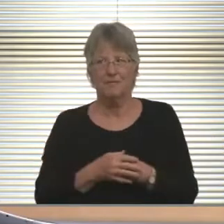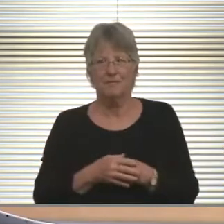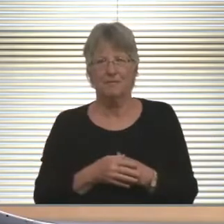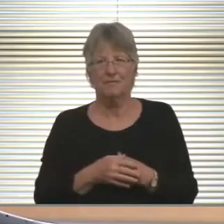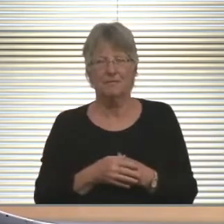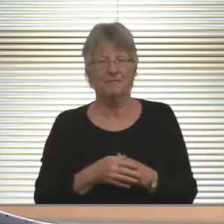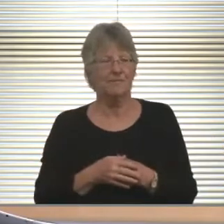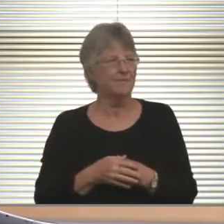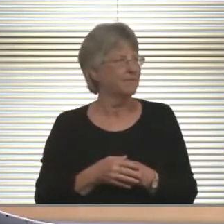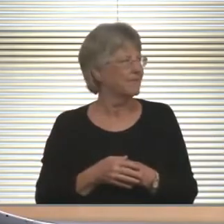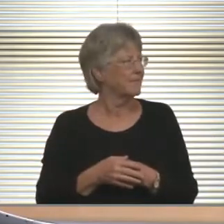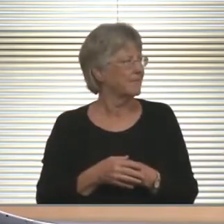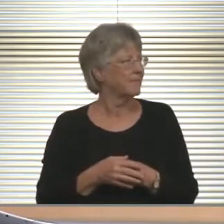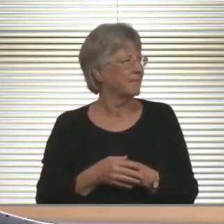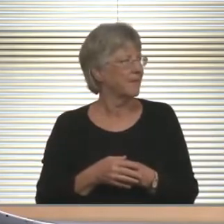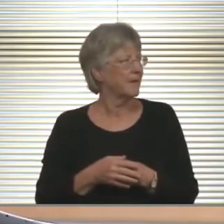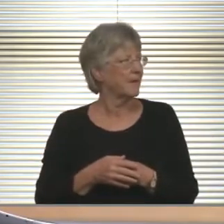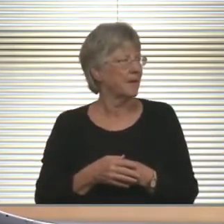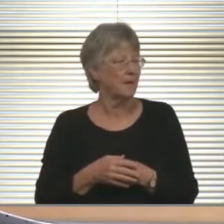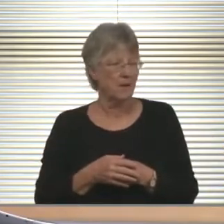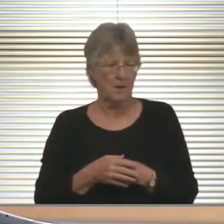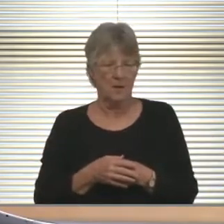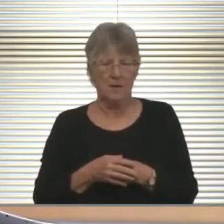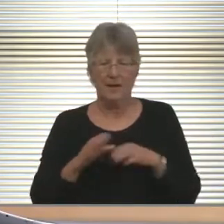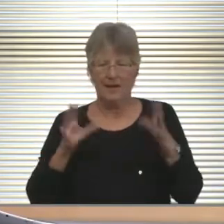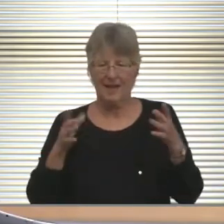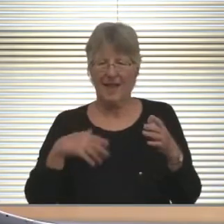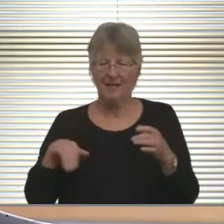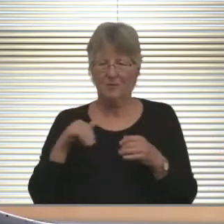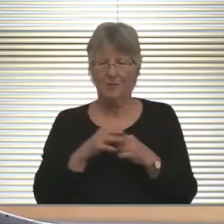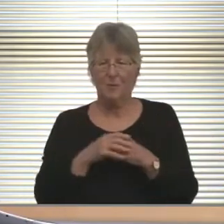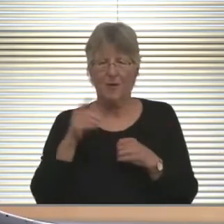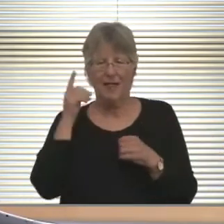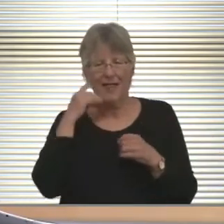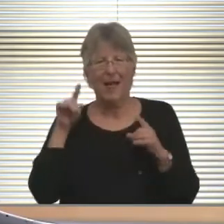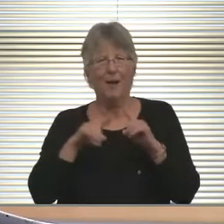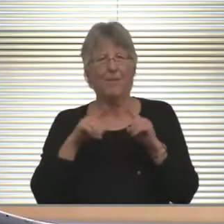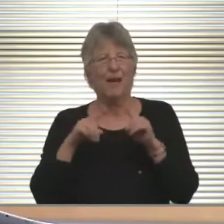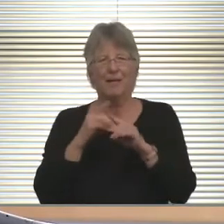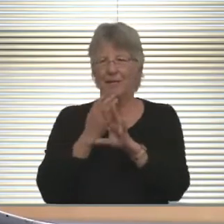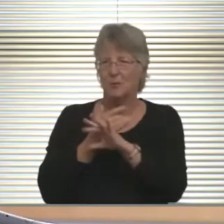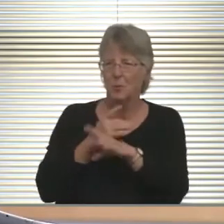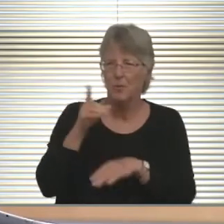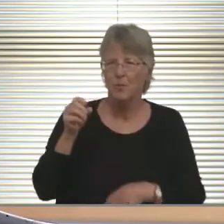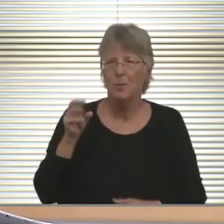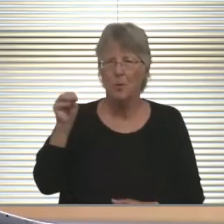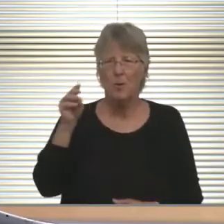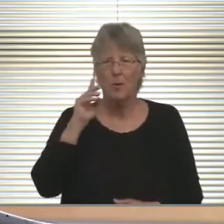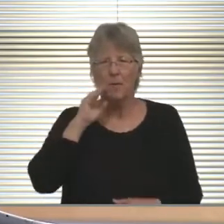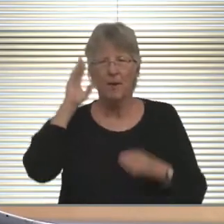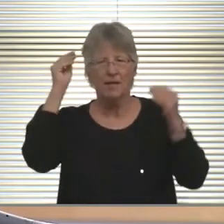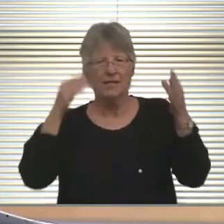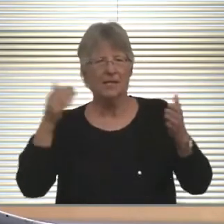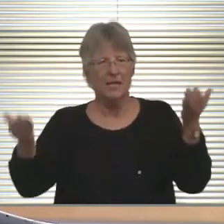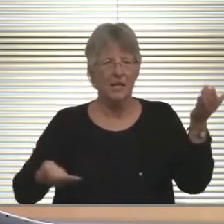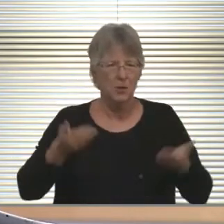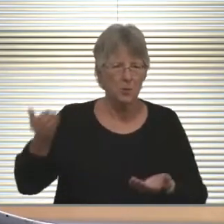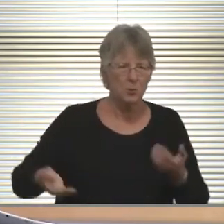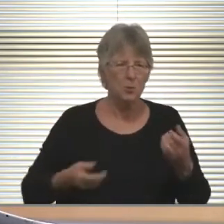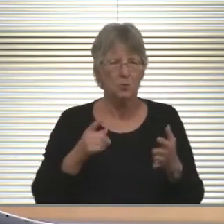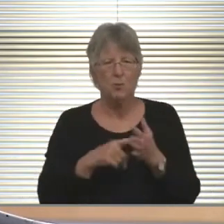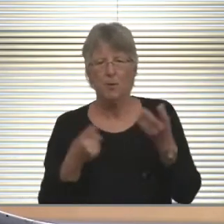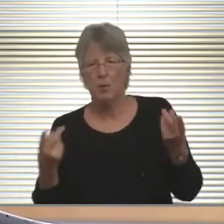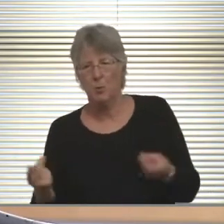In terms of academics, the classrooms are run as they usually are, except it is virtual and on Zoom. The teachers introduce the topic of the day, they give